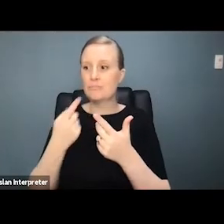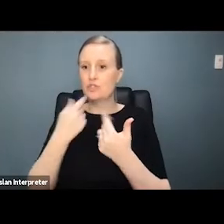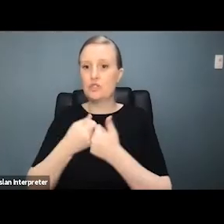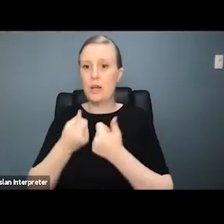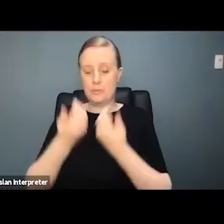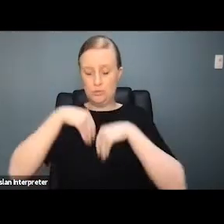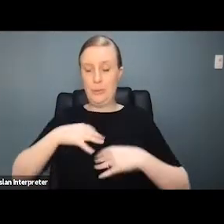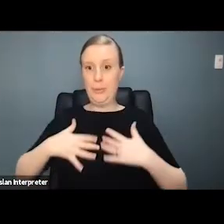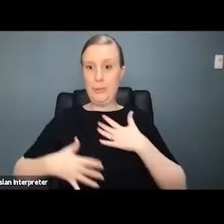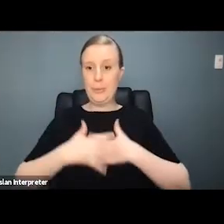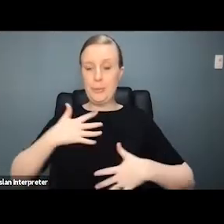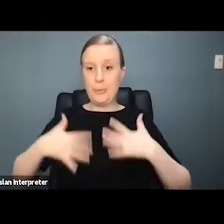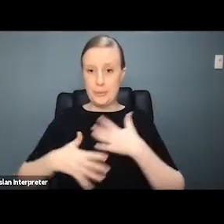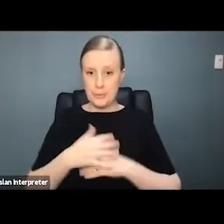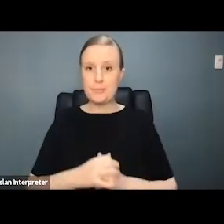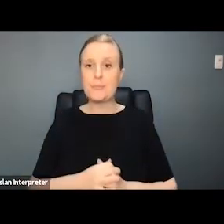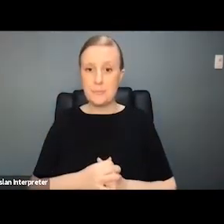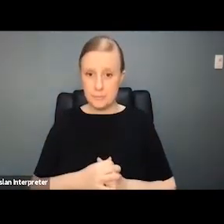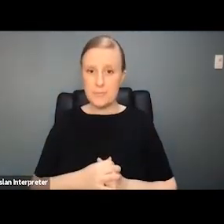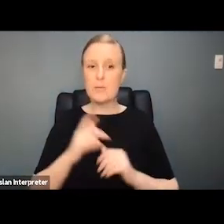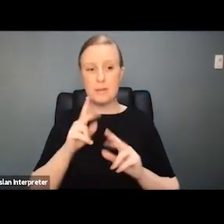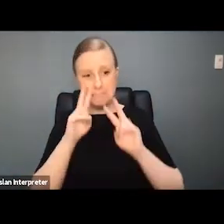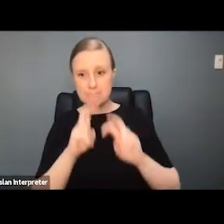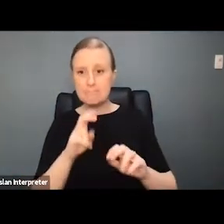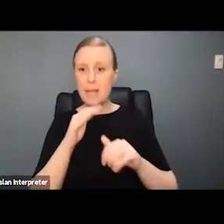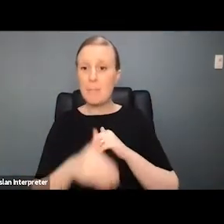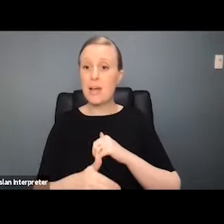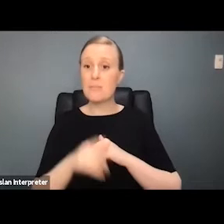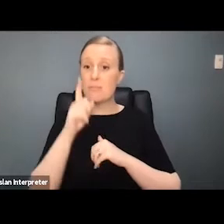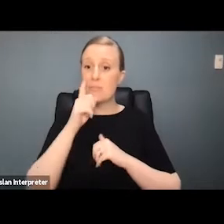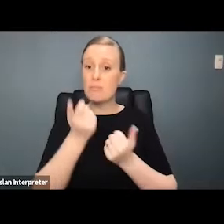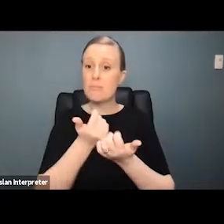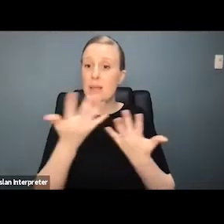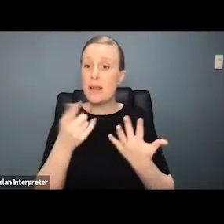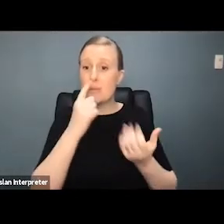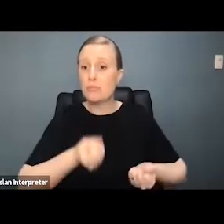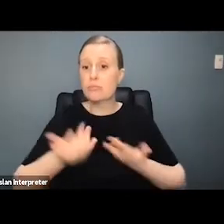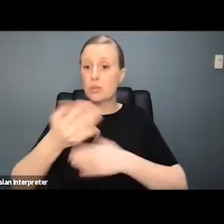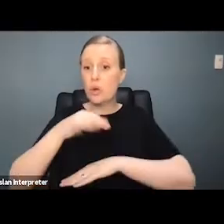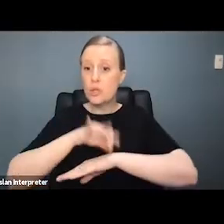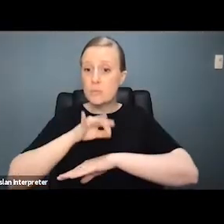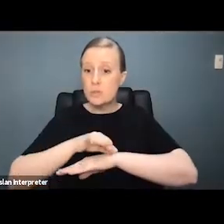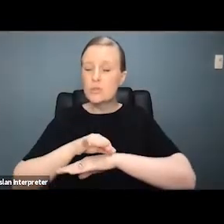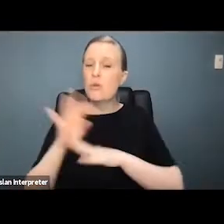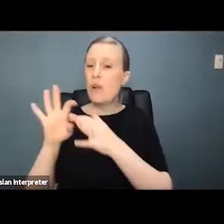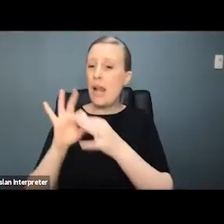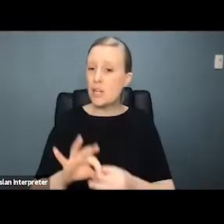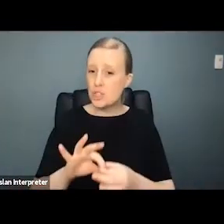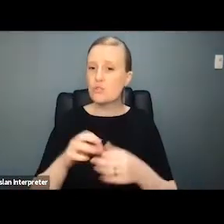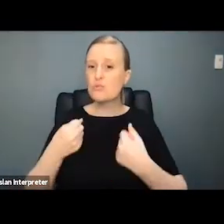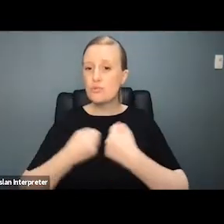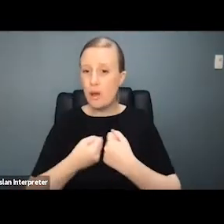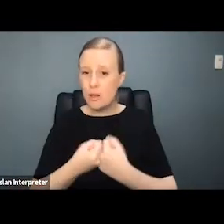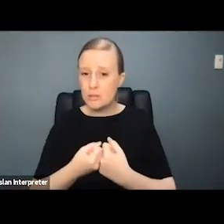drug-related hospitalisations and drug-induced deaths. And then we also have our crypto market monitoring component of the